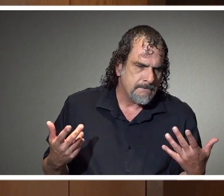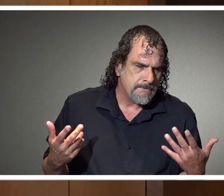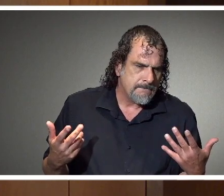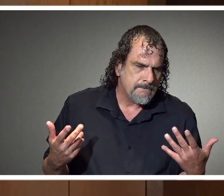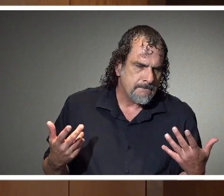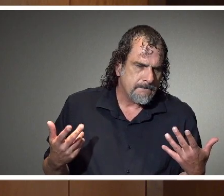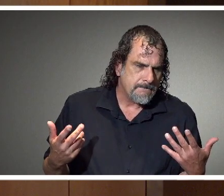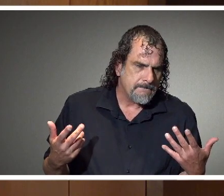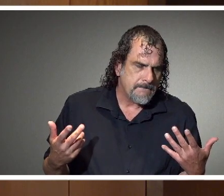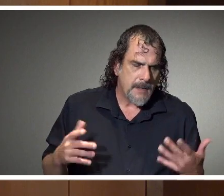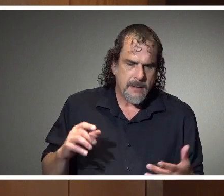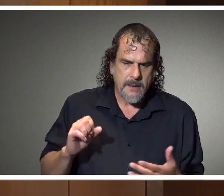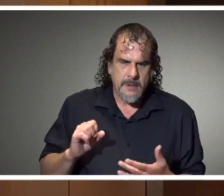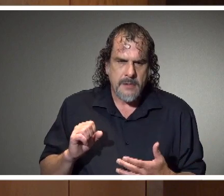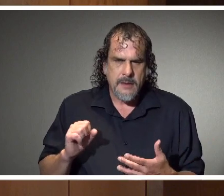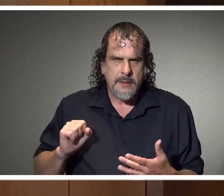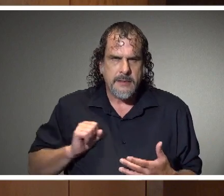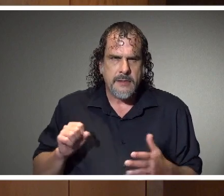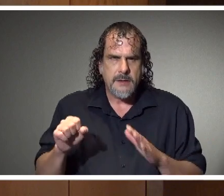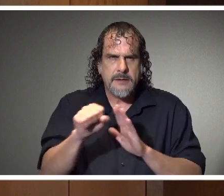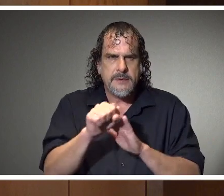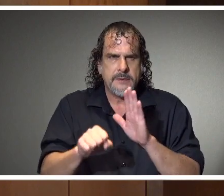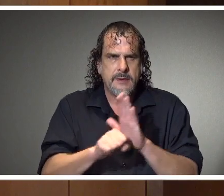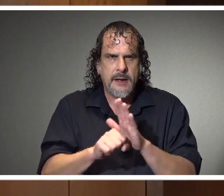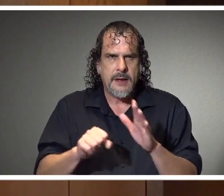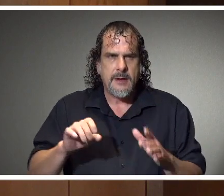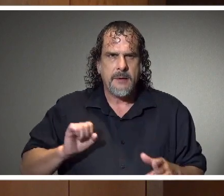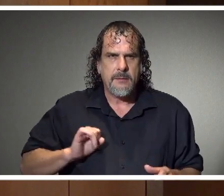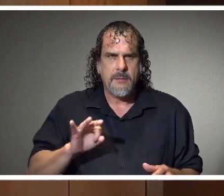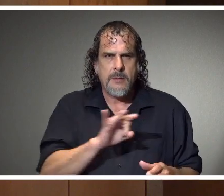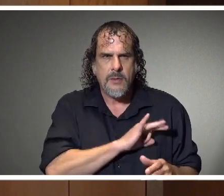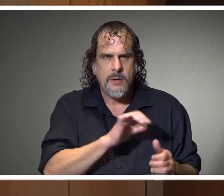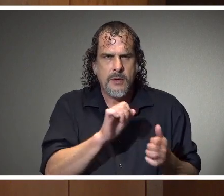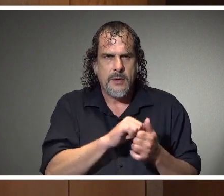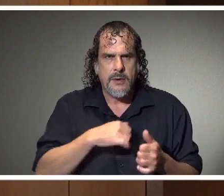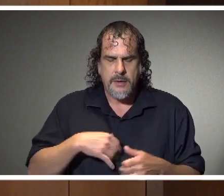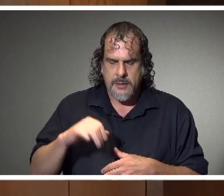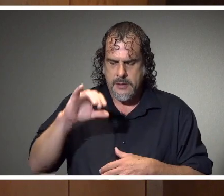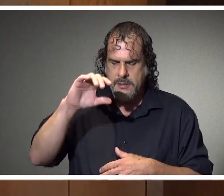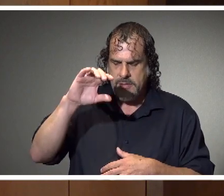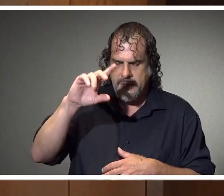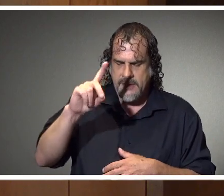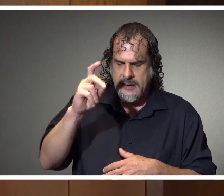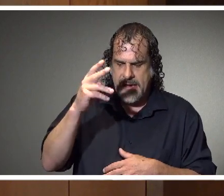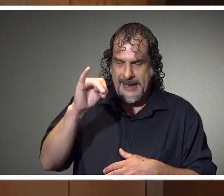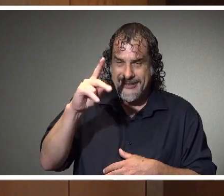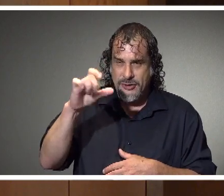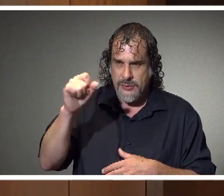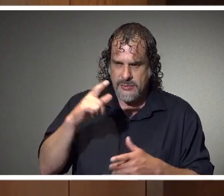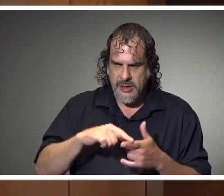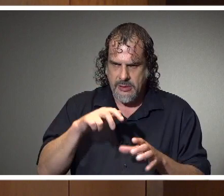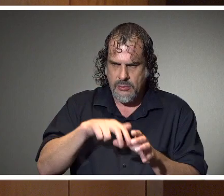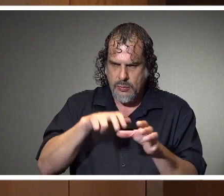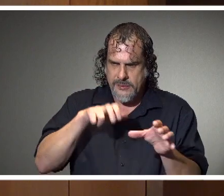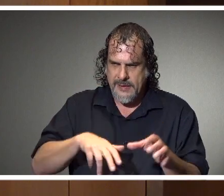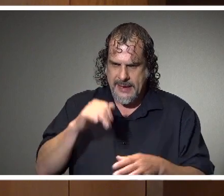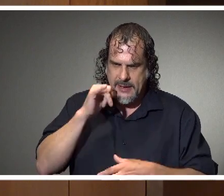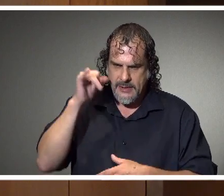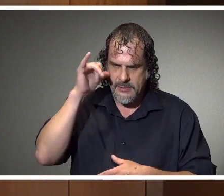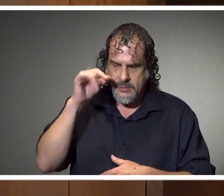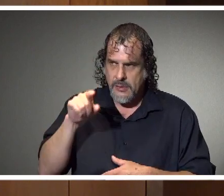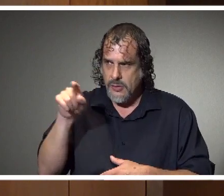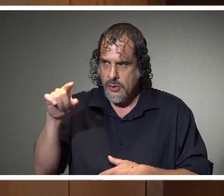had resigned yesterday, and knowing what what yourself and most of the other state